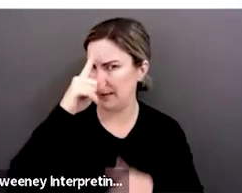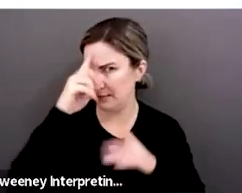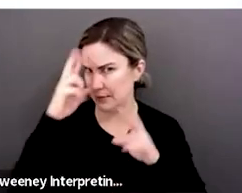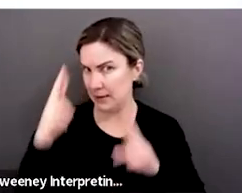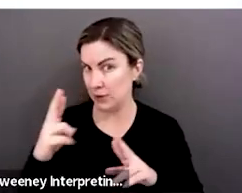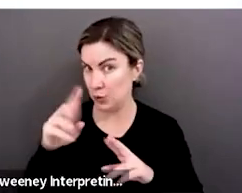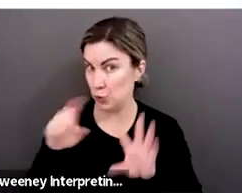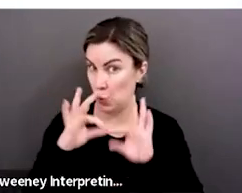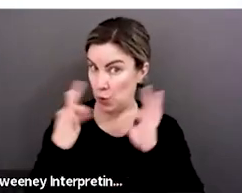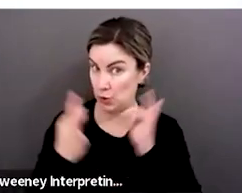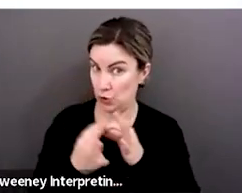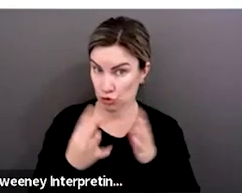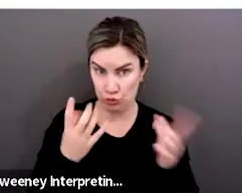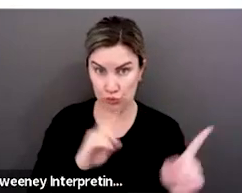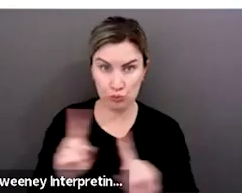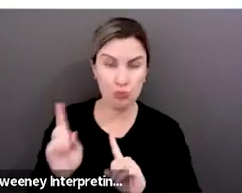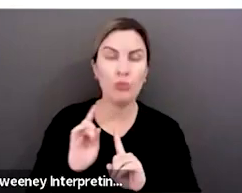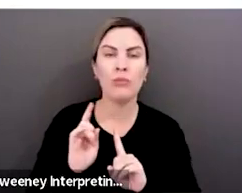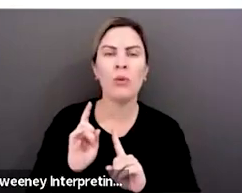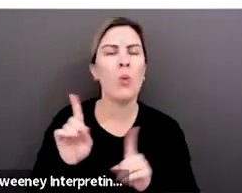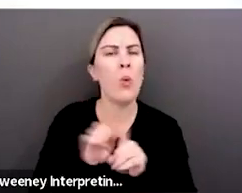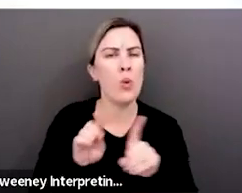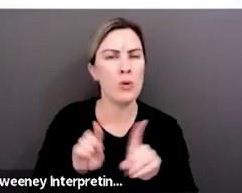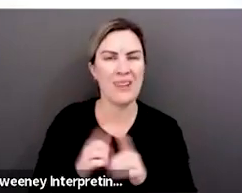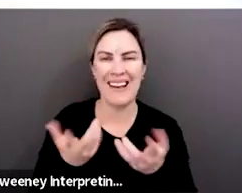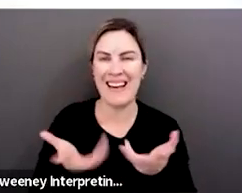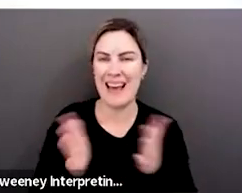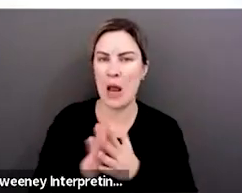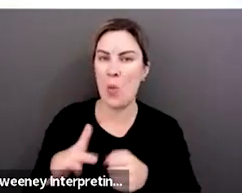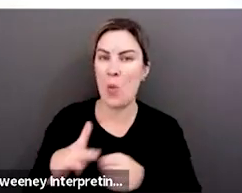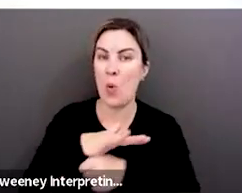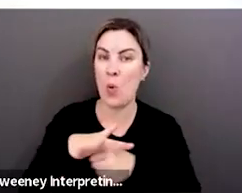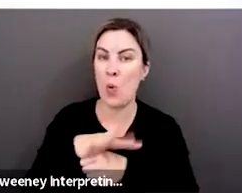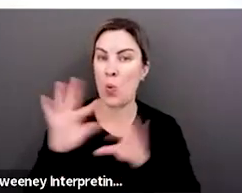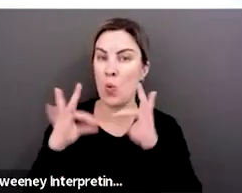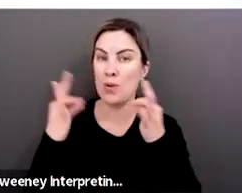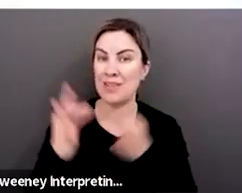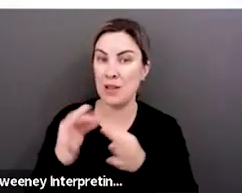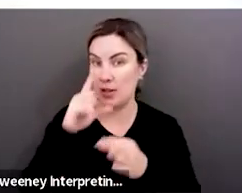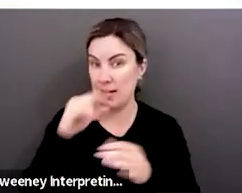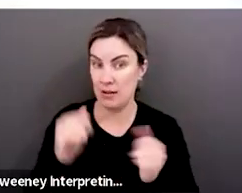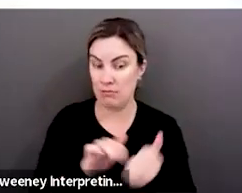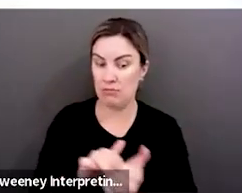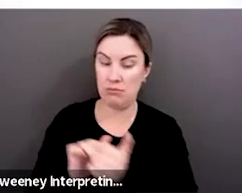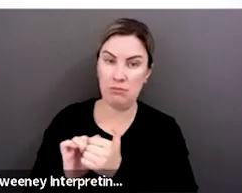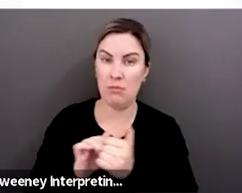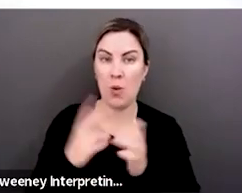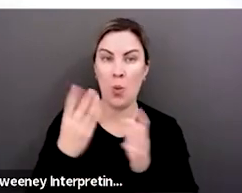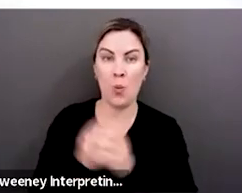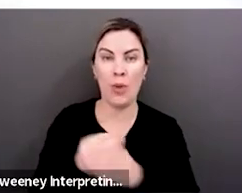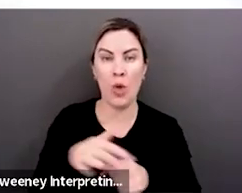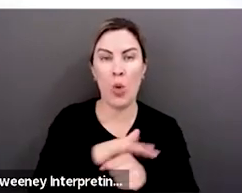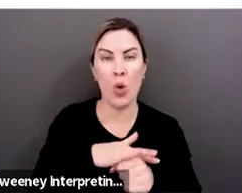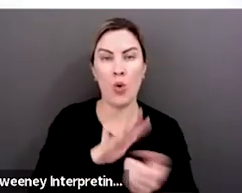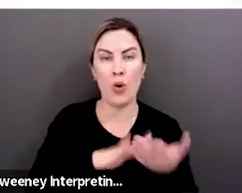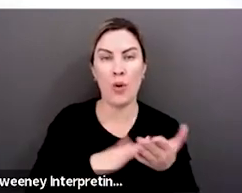look at how local organisations can work with the local community, not just when disaster hits, but as people